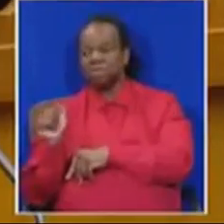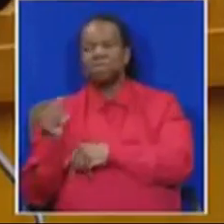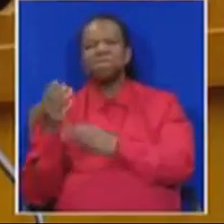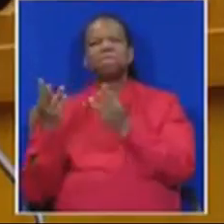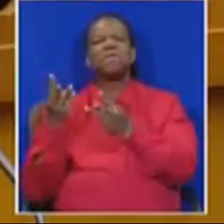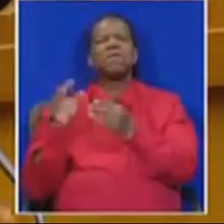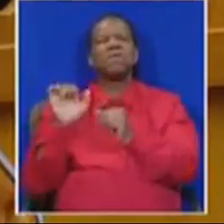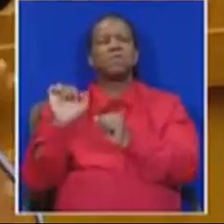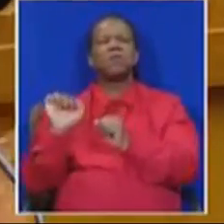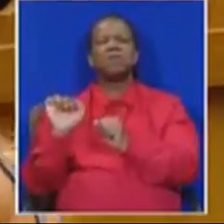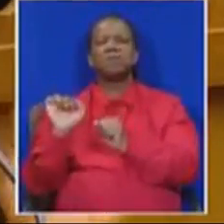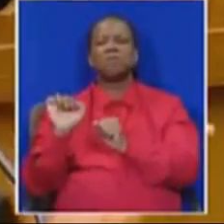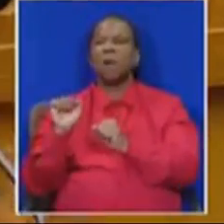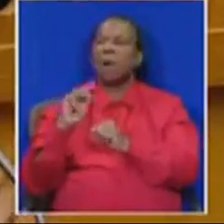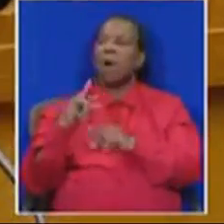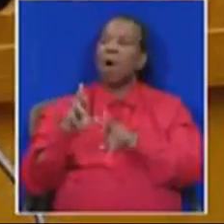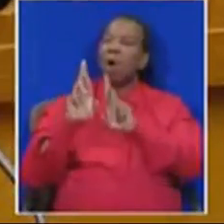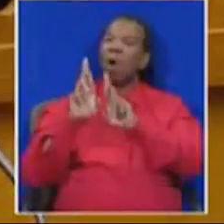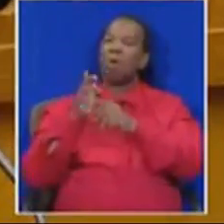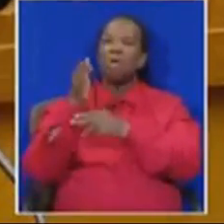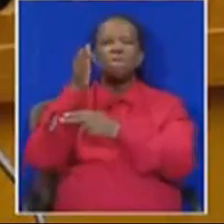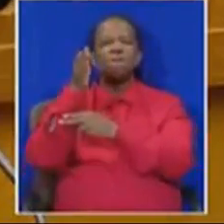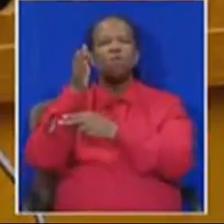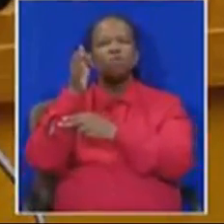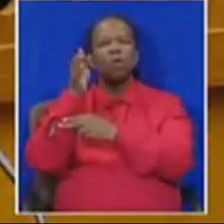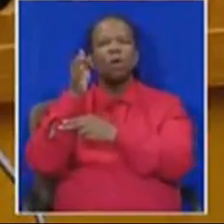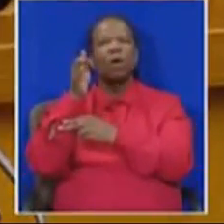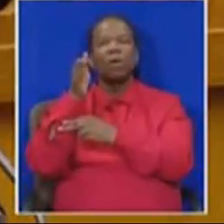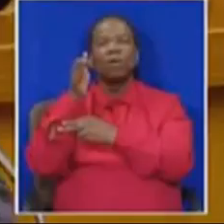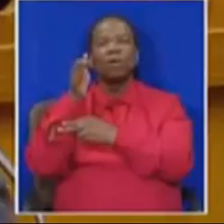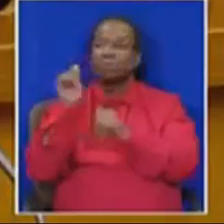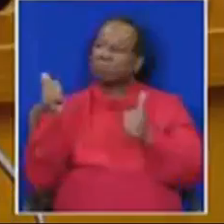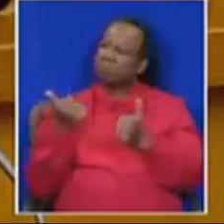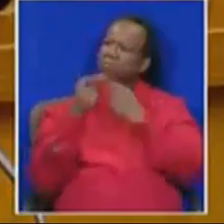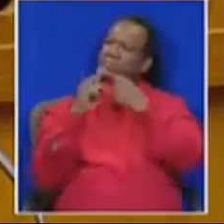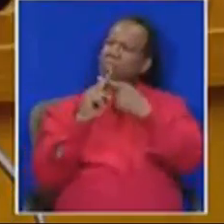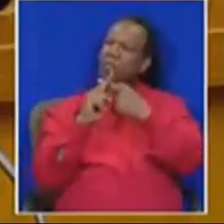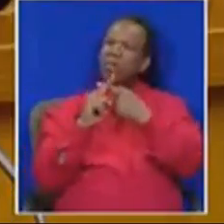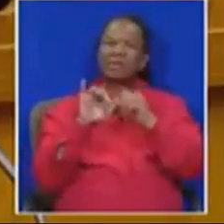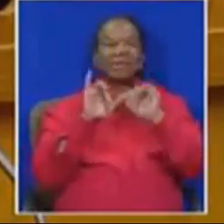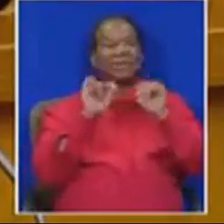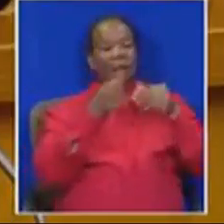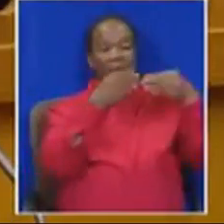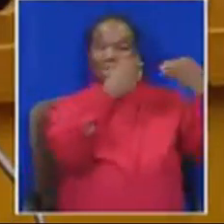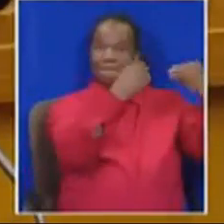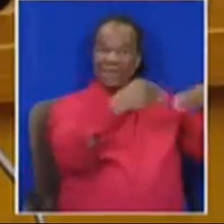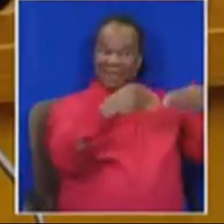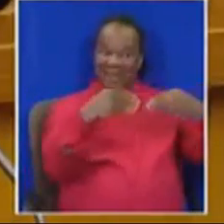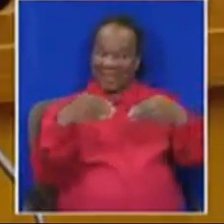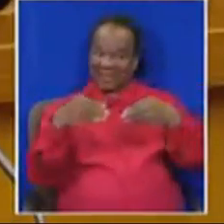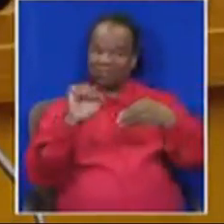future, and one sees it as one goes around. Business confidence among South African